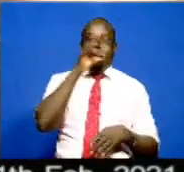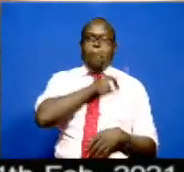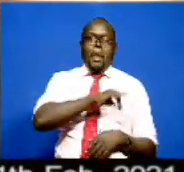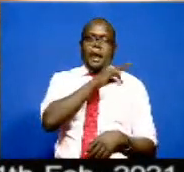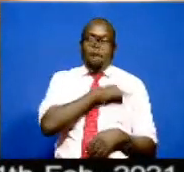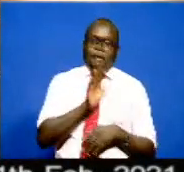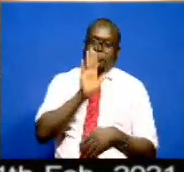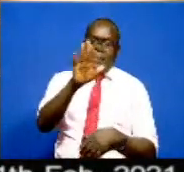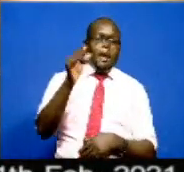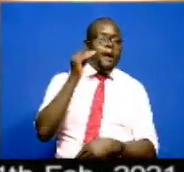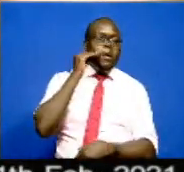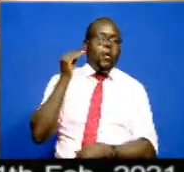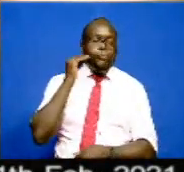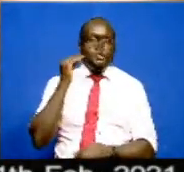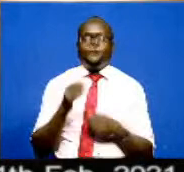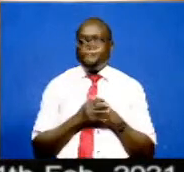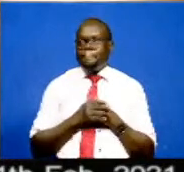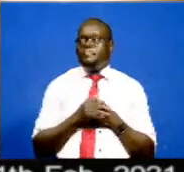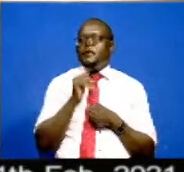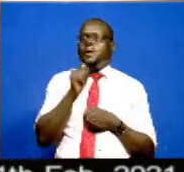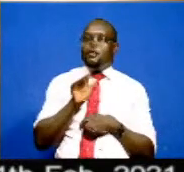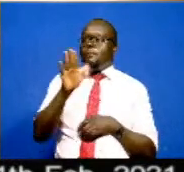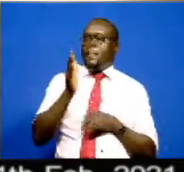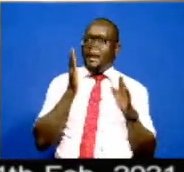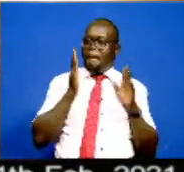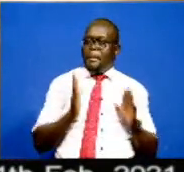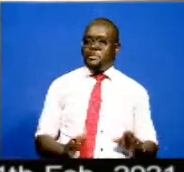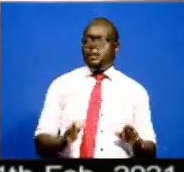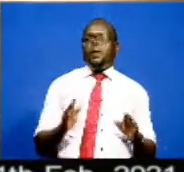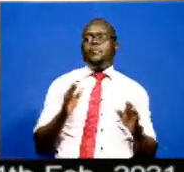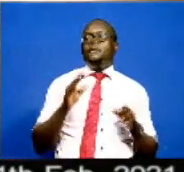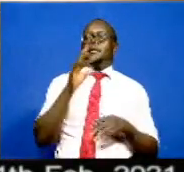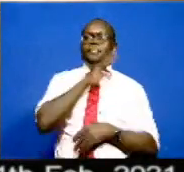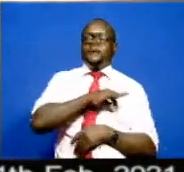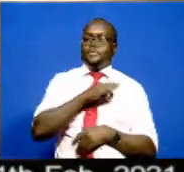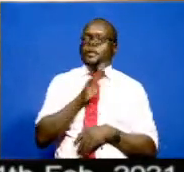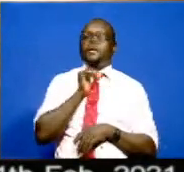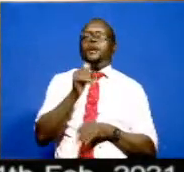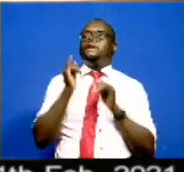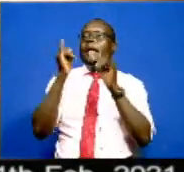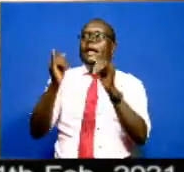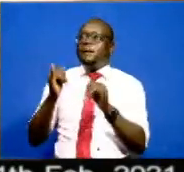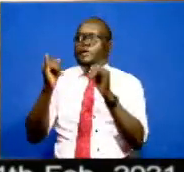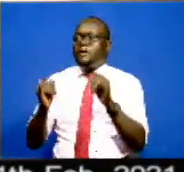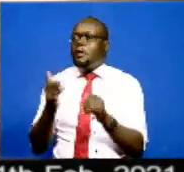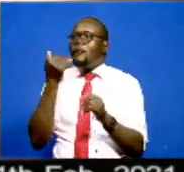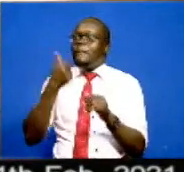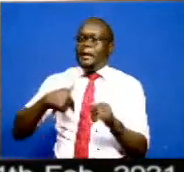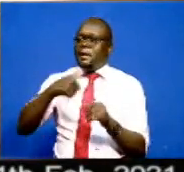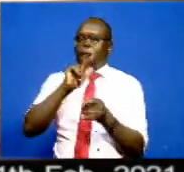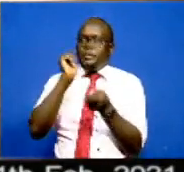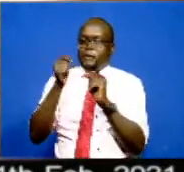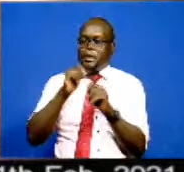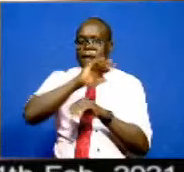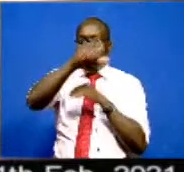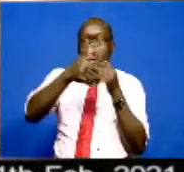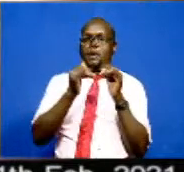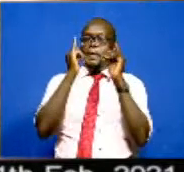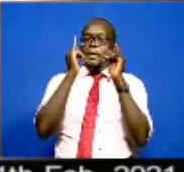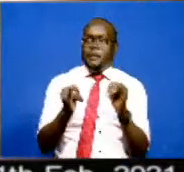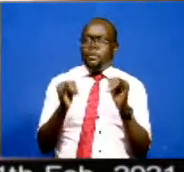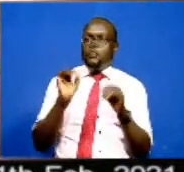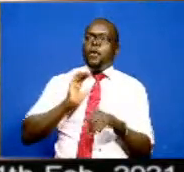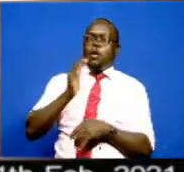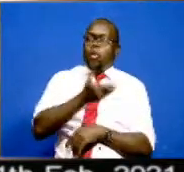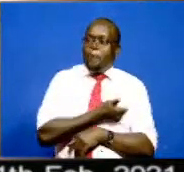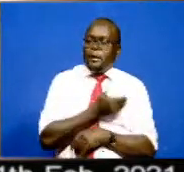their constituencies, not for their persons, not individually, then let us reconstitute all the committees so that those who